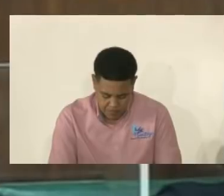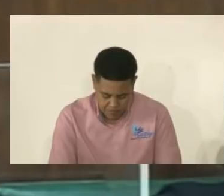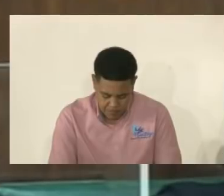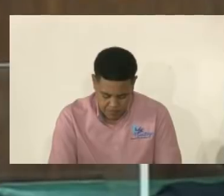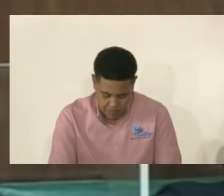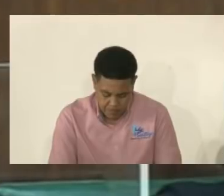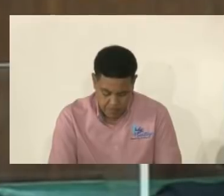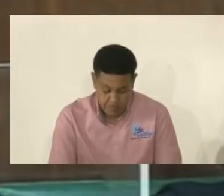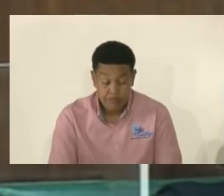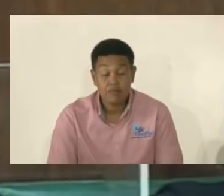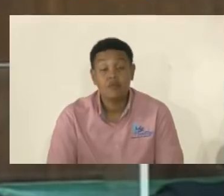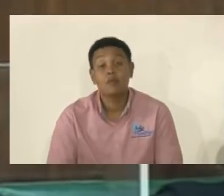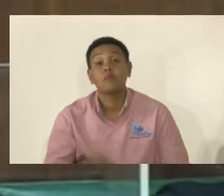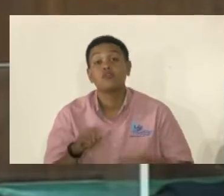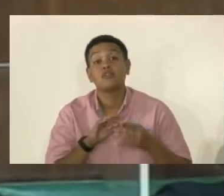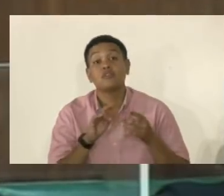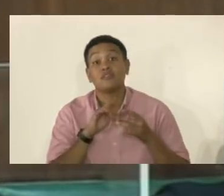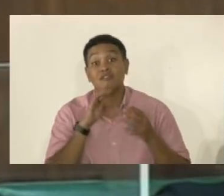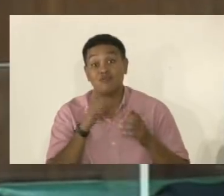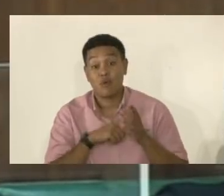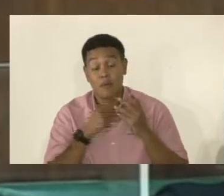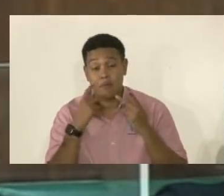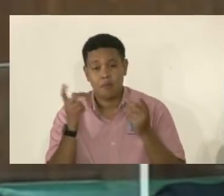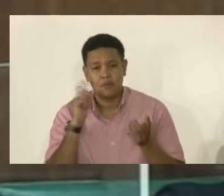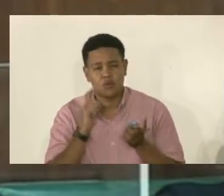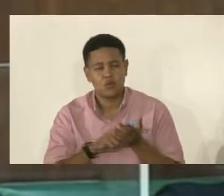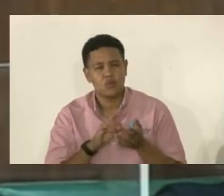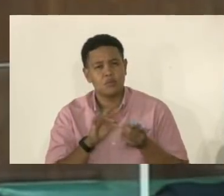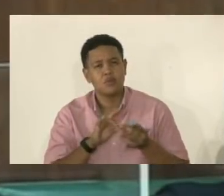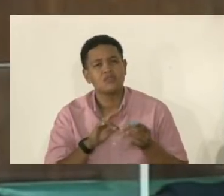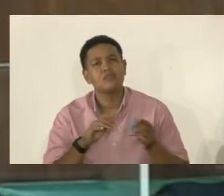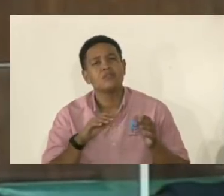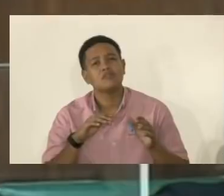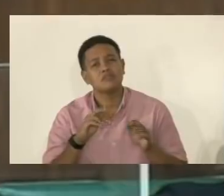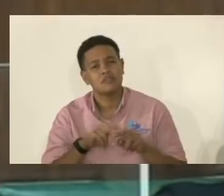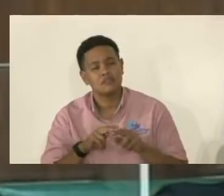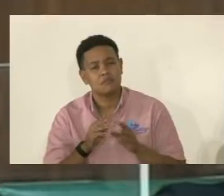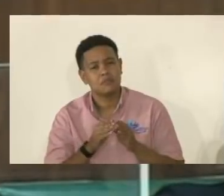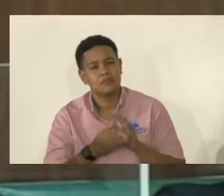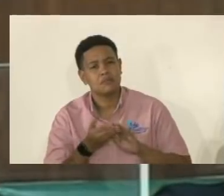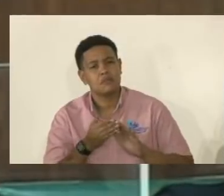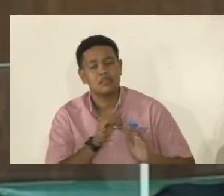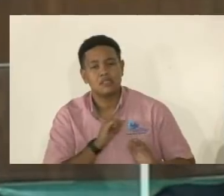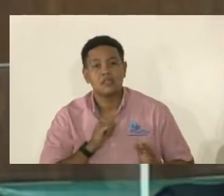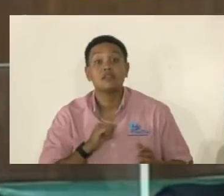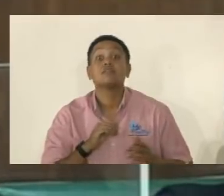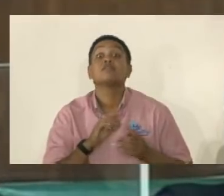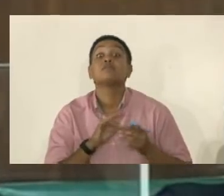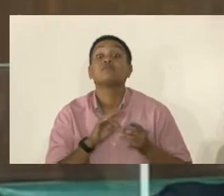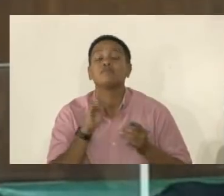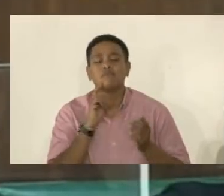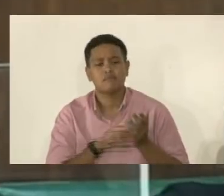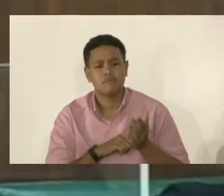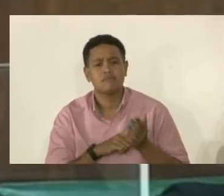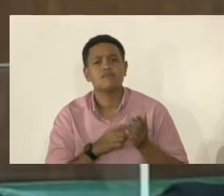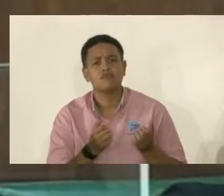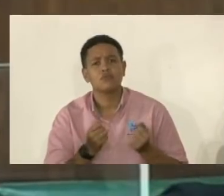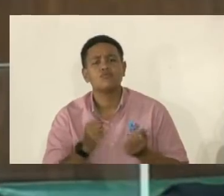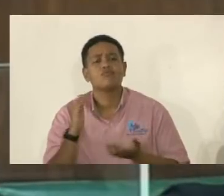Motions for leave to introduce bills. Presentations of bills without the leave of the Senate first